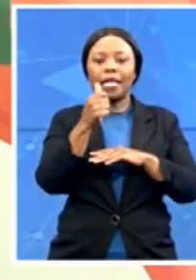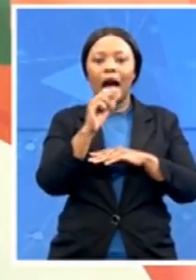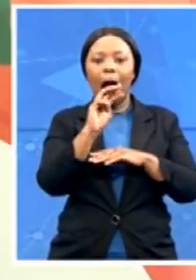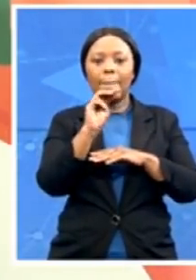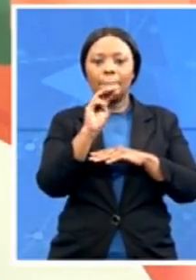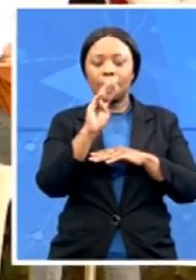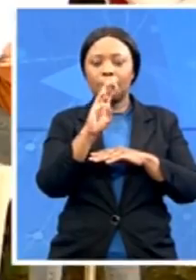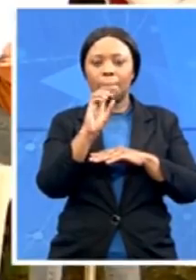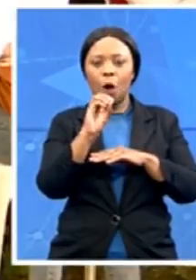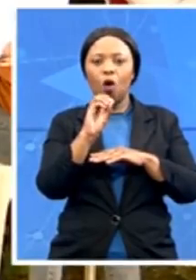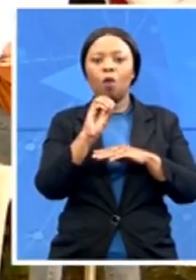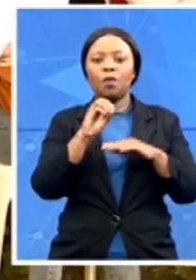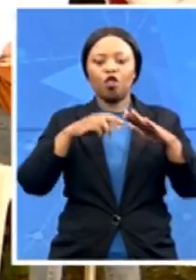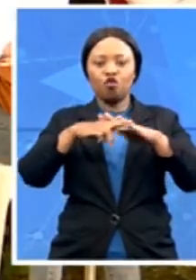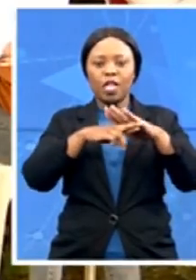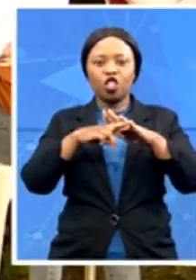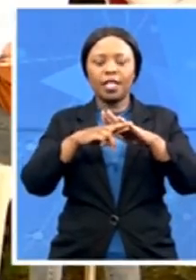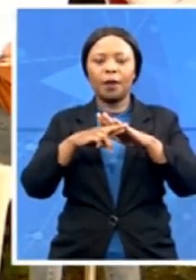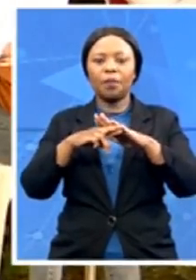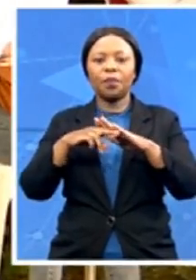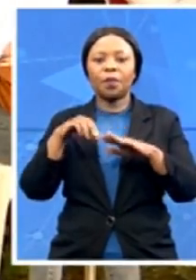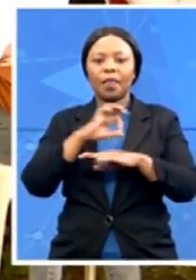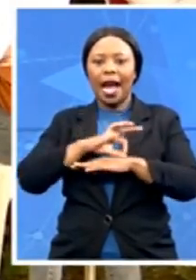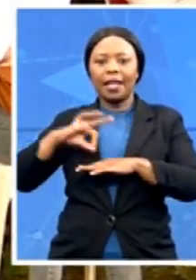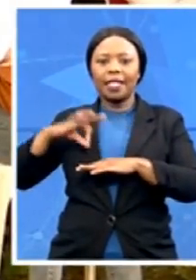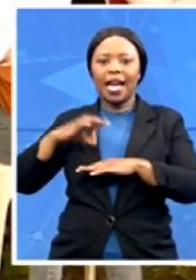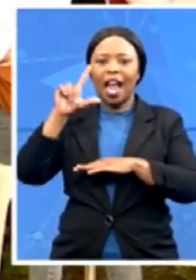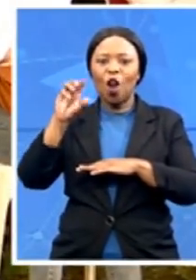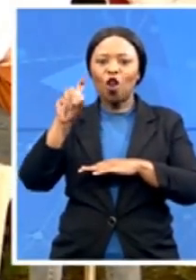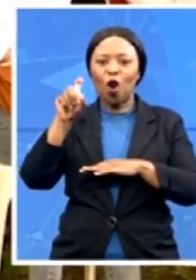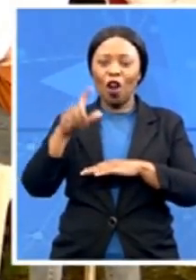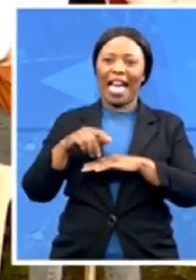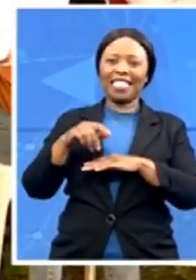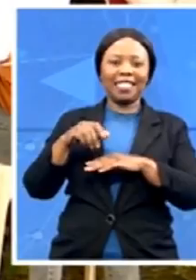Councillor Lukolo Namete. Ay, tipete la chepe pa.